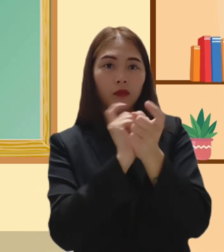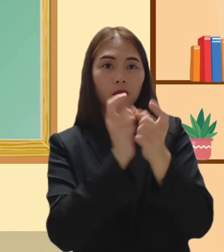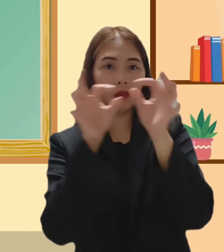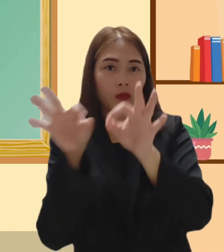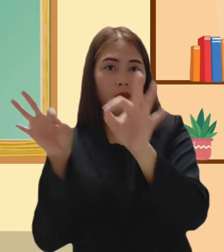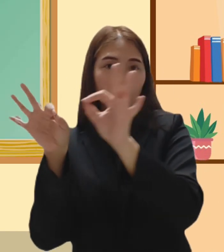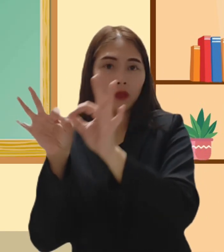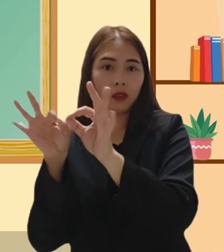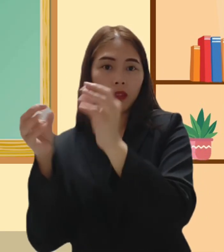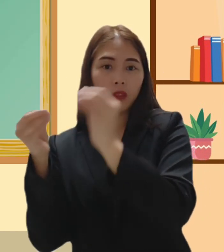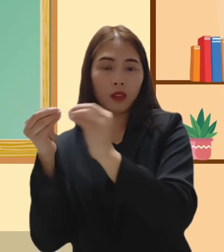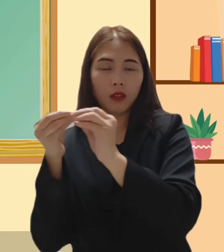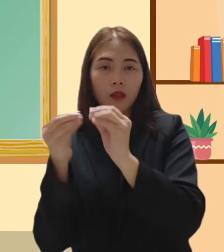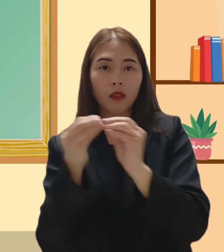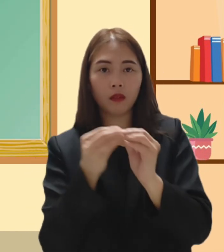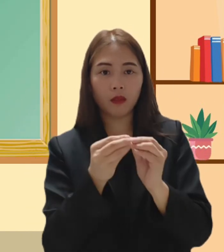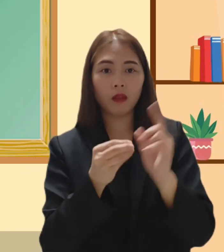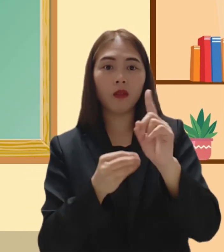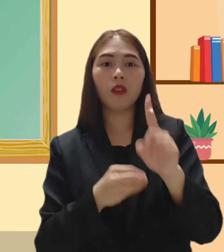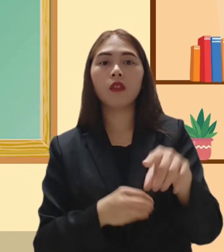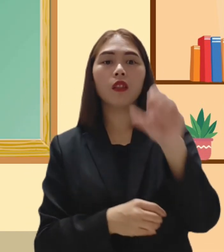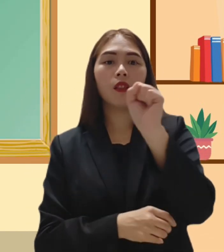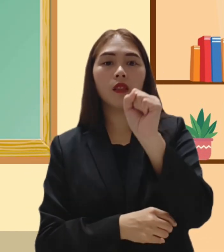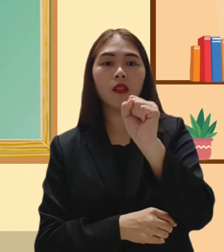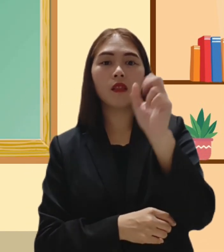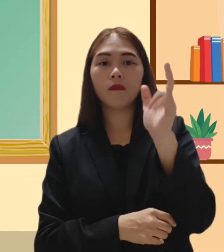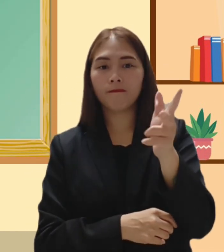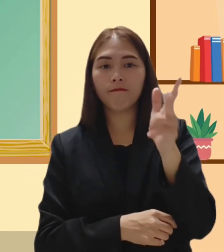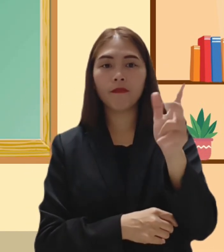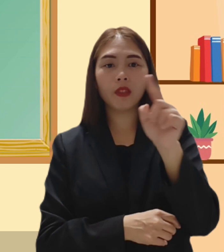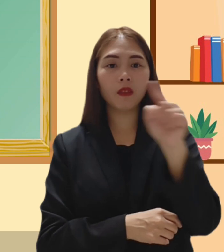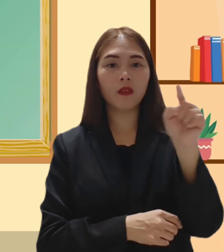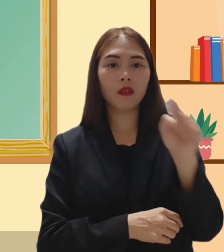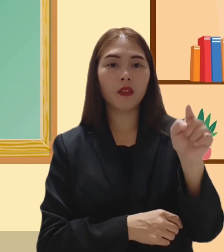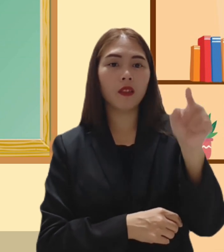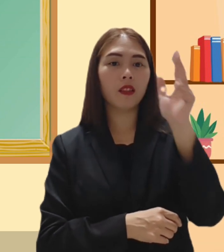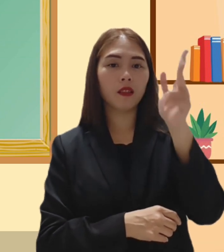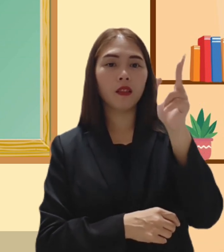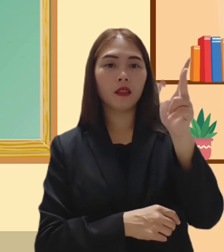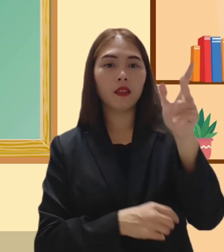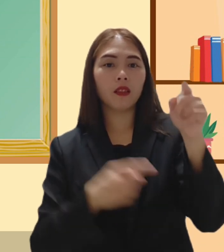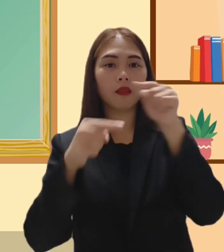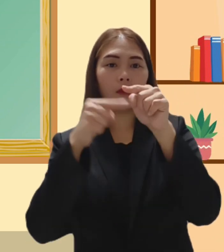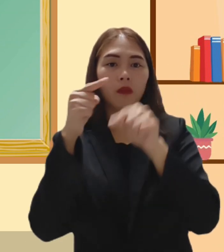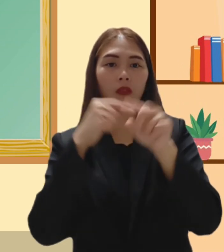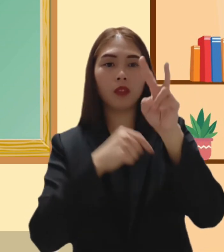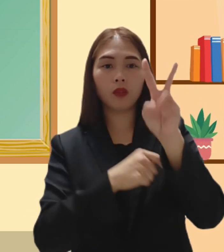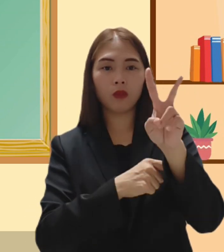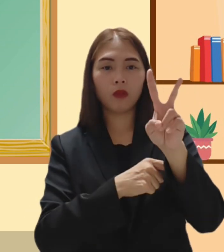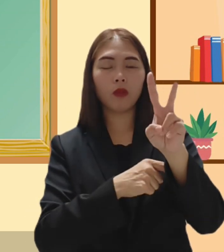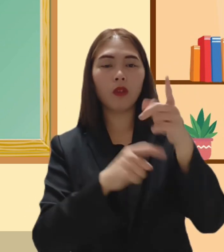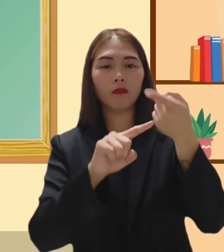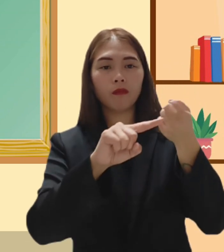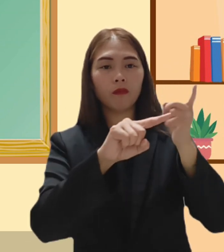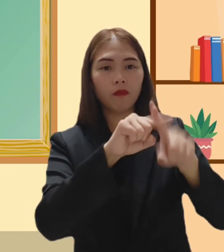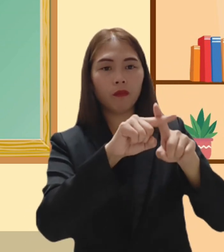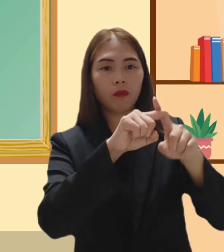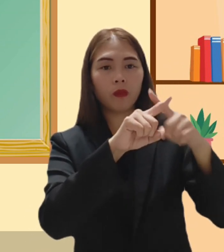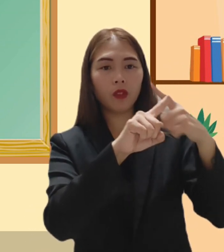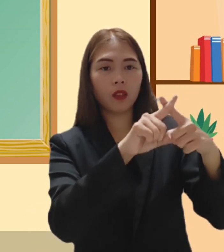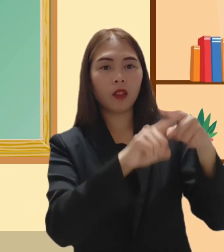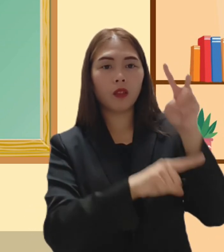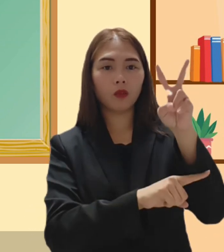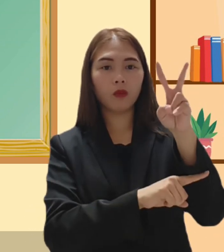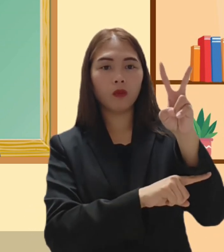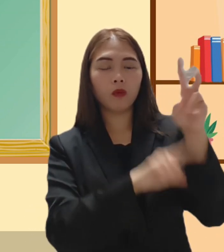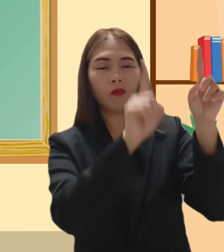we substitute the given values into the formula, this will become S sub 30 is equal to 30 divided by 2 multiplied by